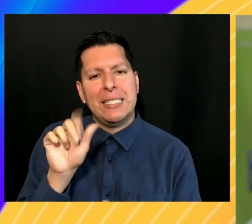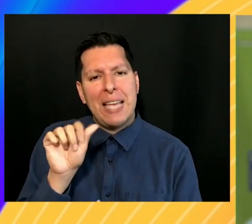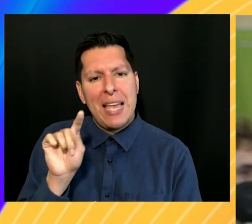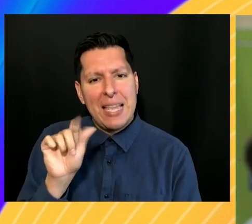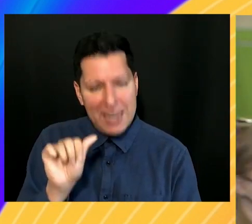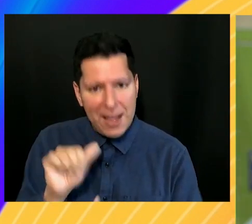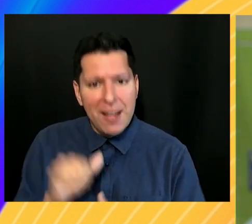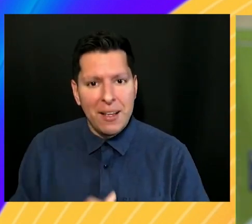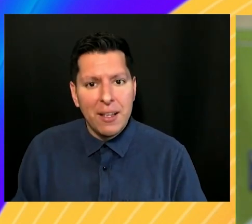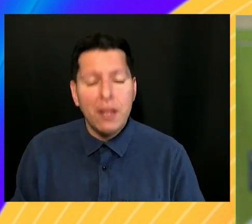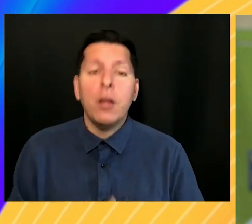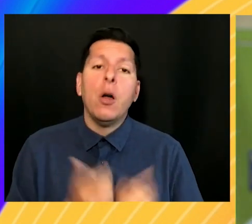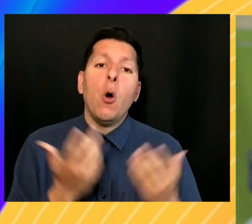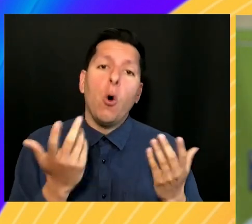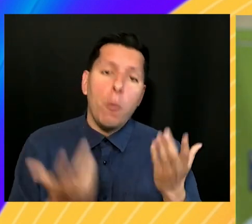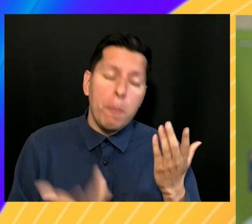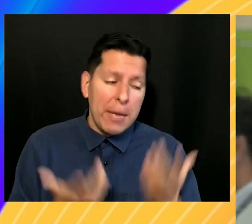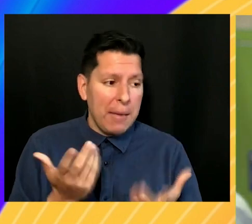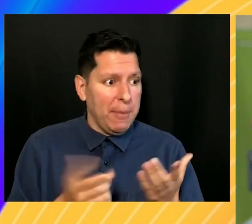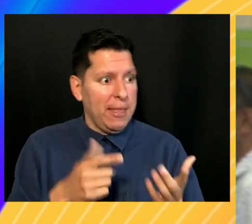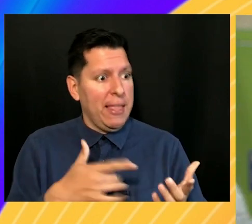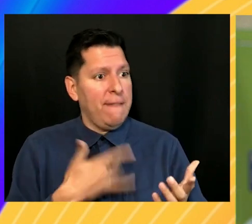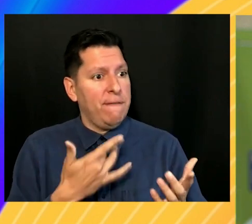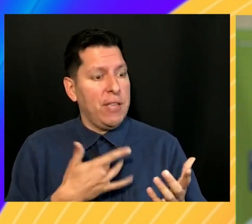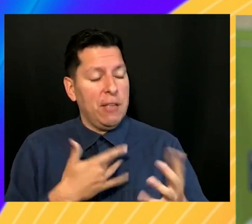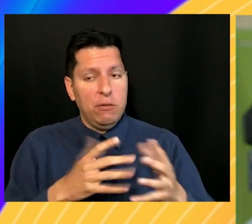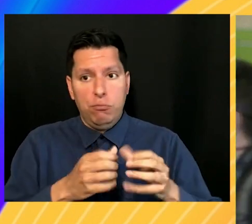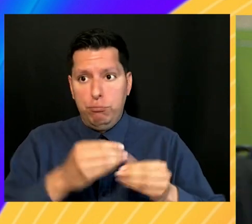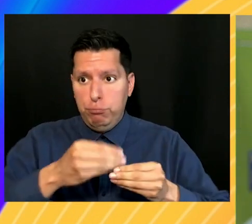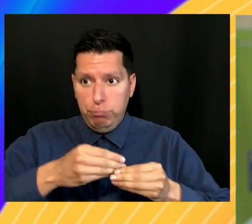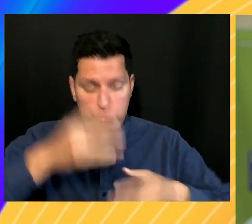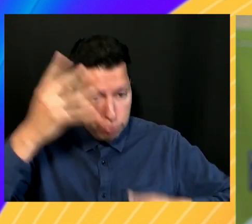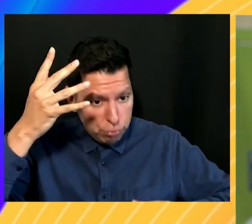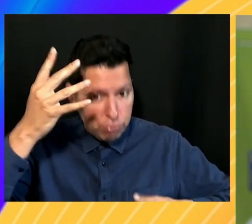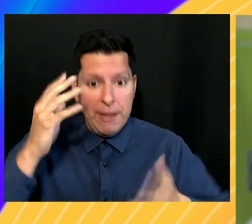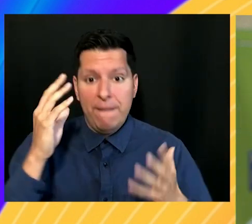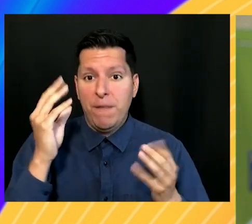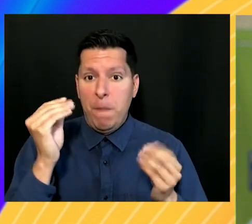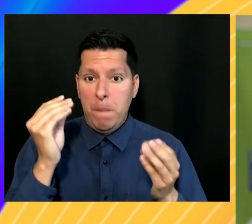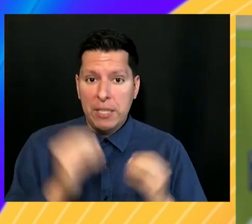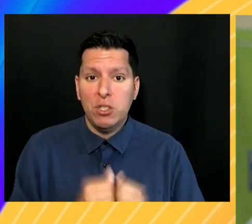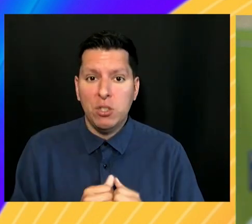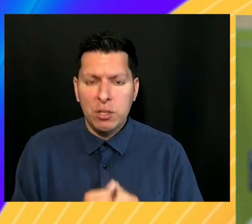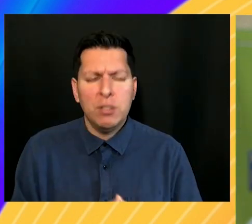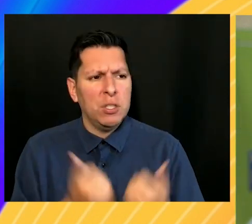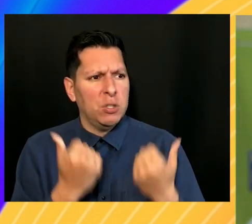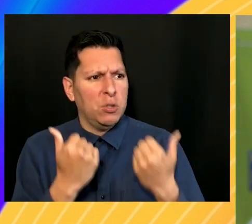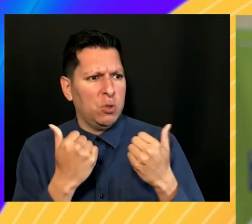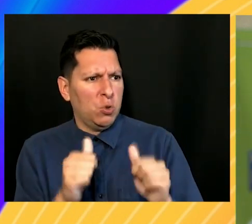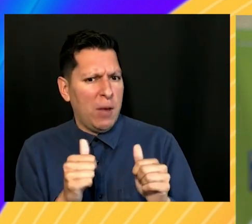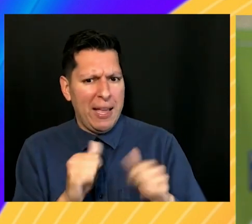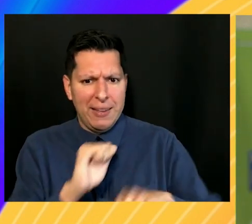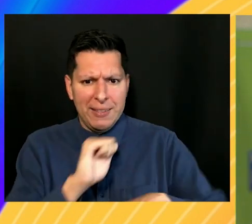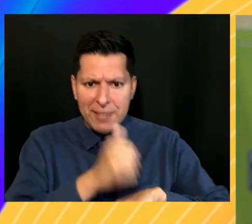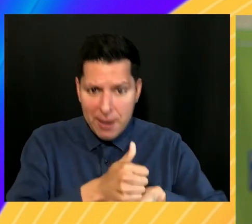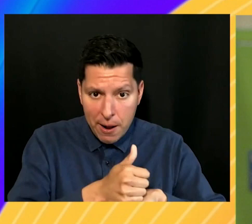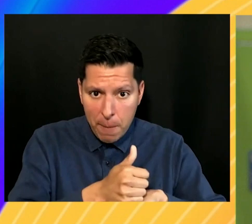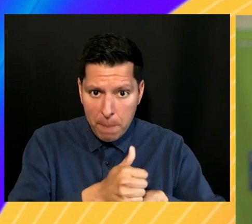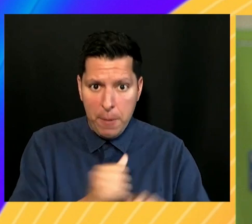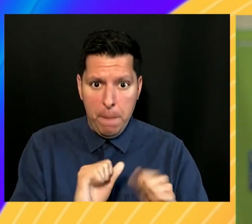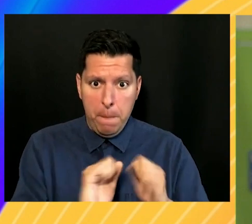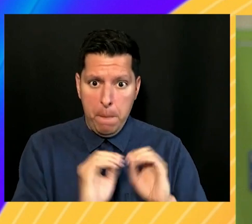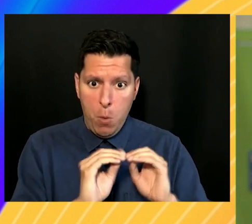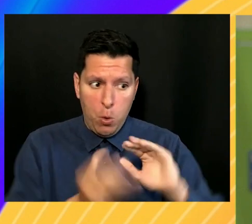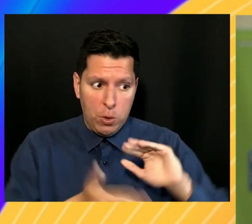Omics Sequence Store is huge. It's big data. And so to be able to optimize the storage of that to make cost most efficient, that's going to be super